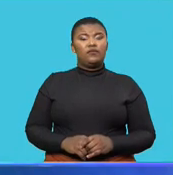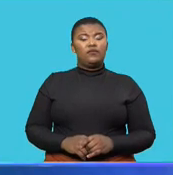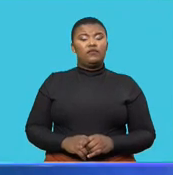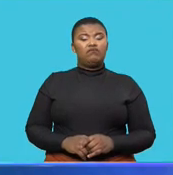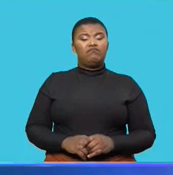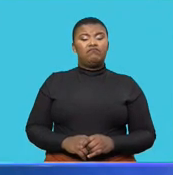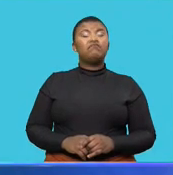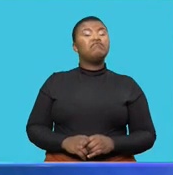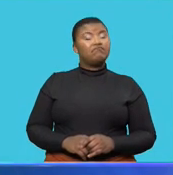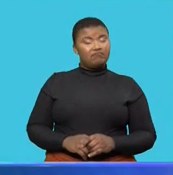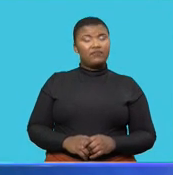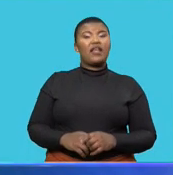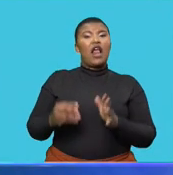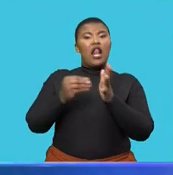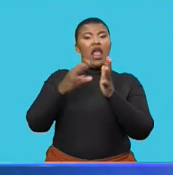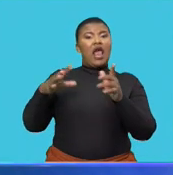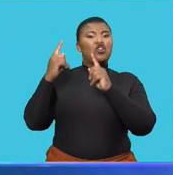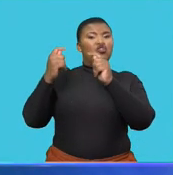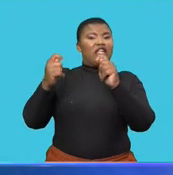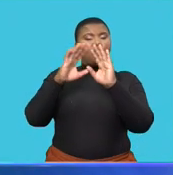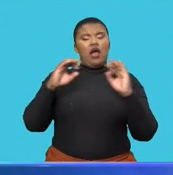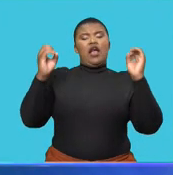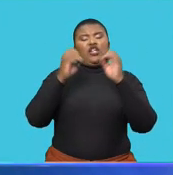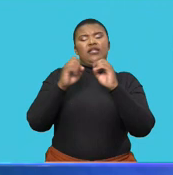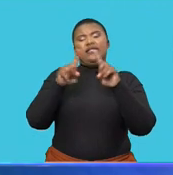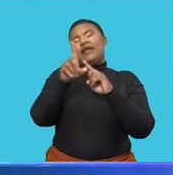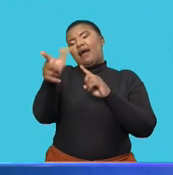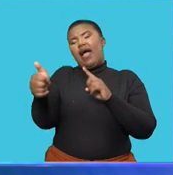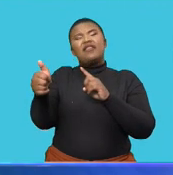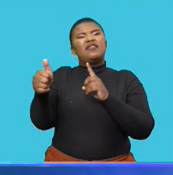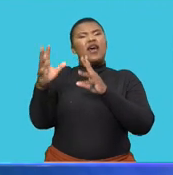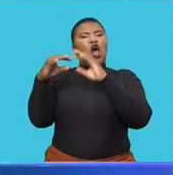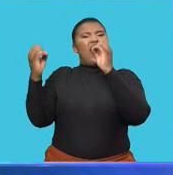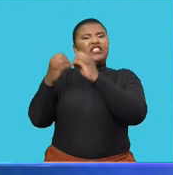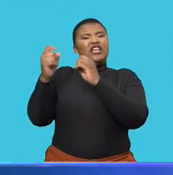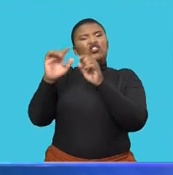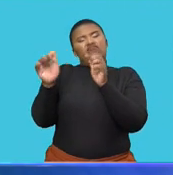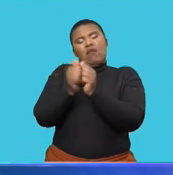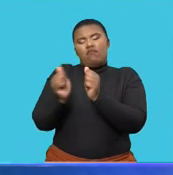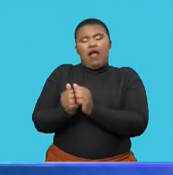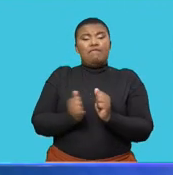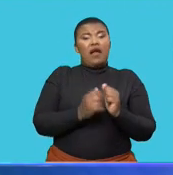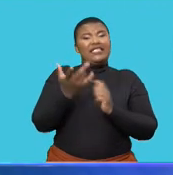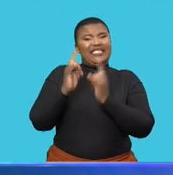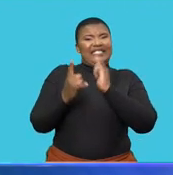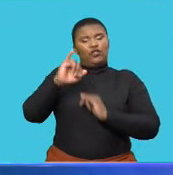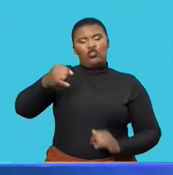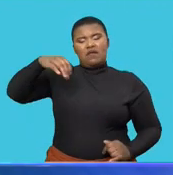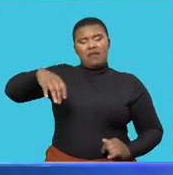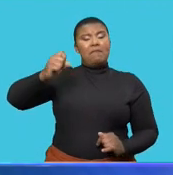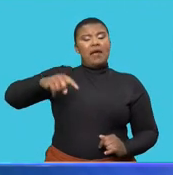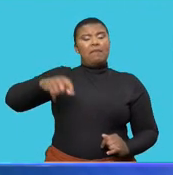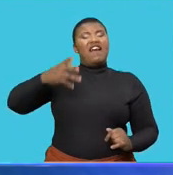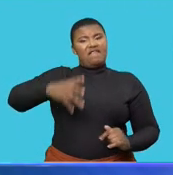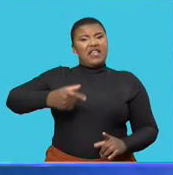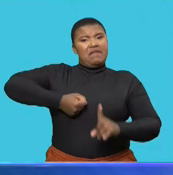Now, the Greater Johannesburg Learner Transport Organization, together with other scholar transport organizations in the city, participated in the October Transport